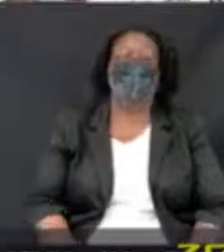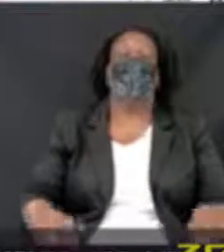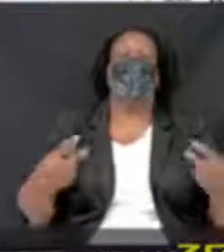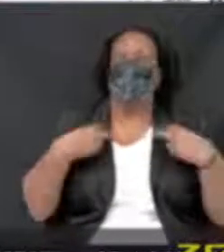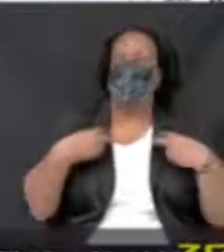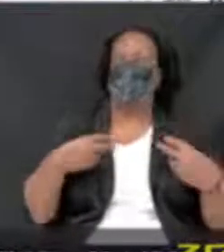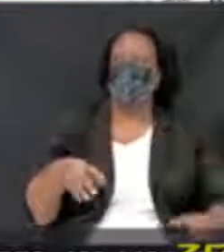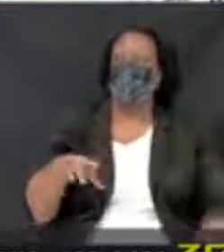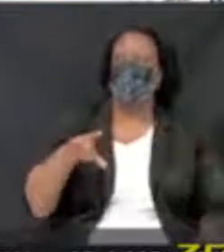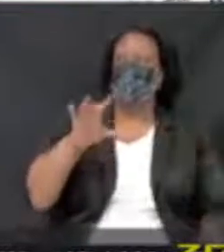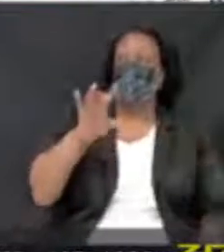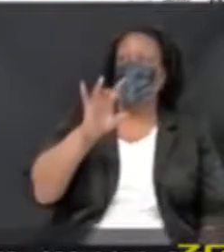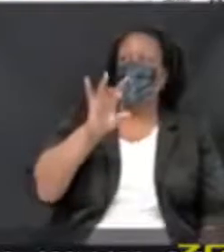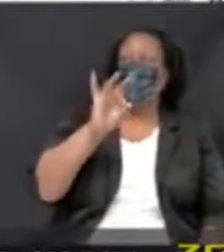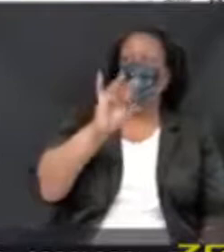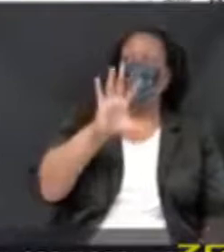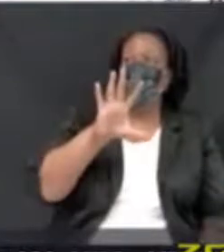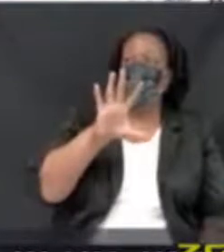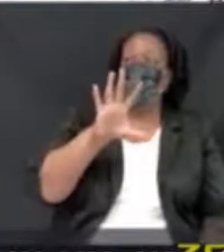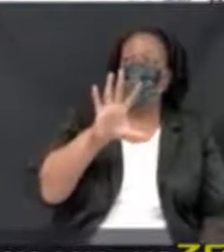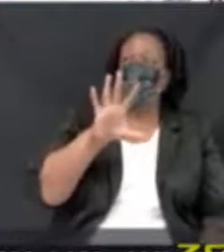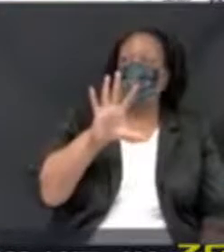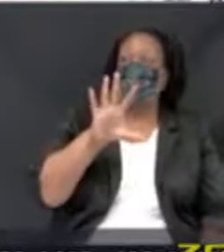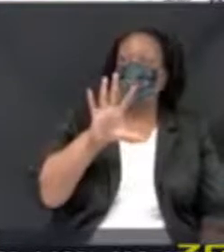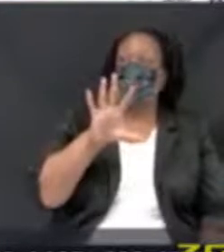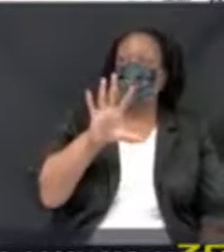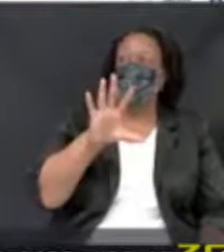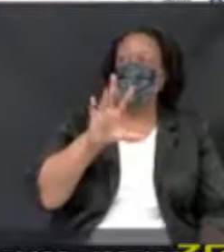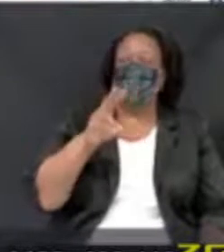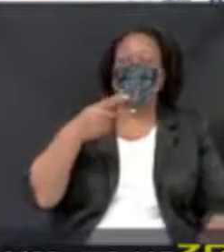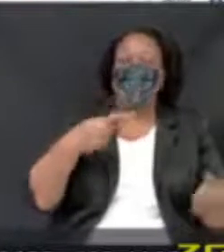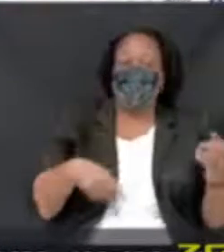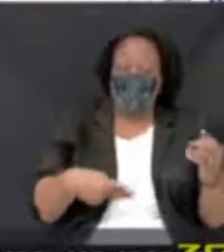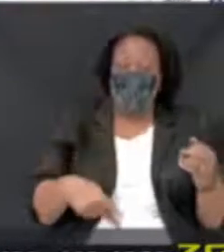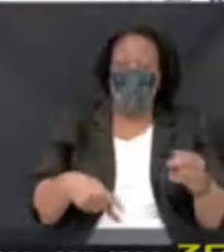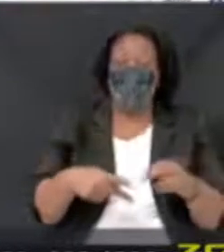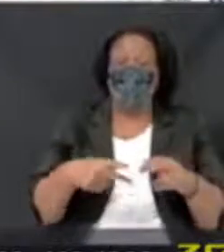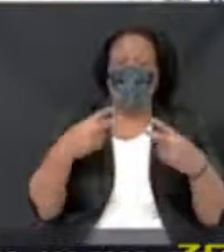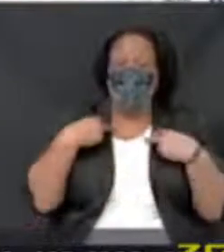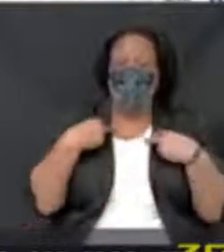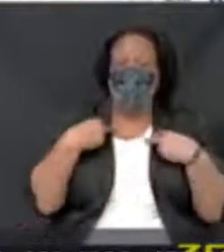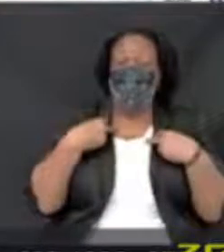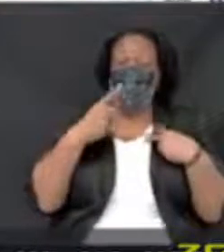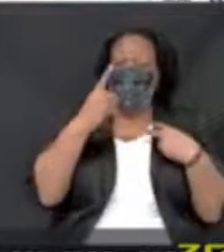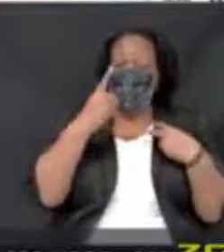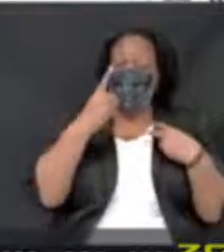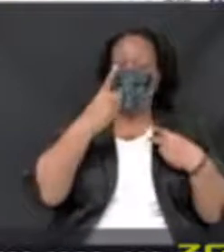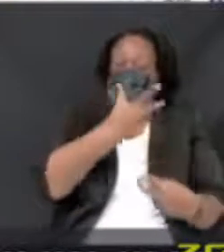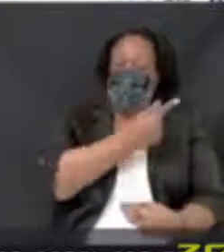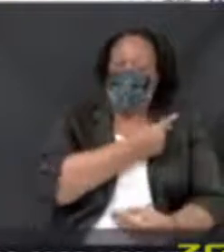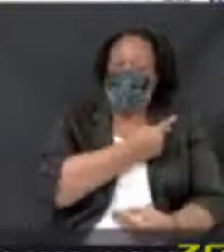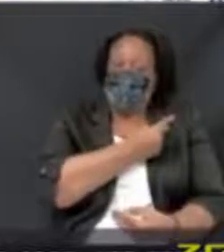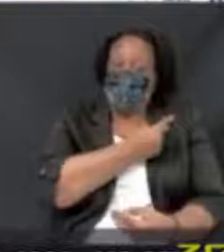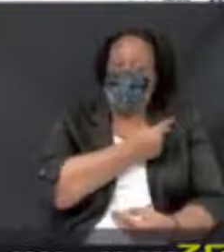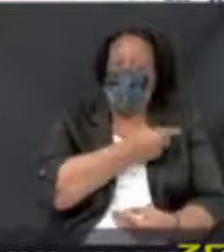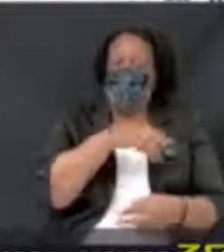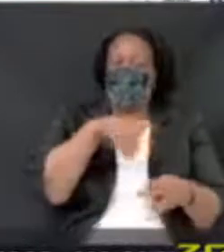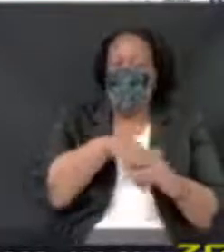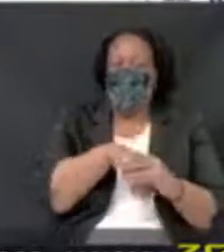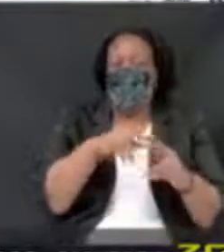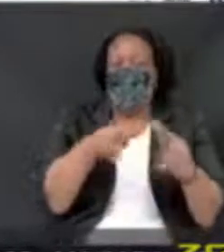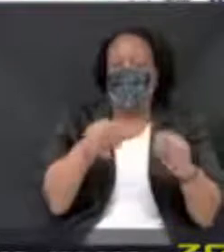whereas it's just 67.8% of persons in Nevis with one shot. And so despite the fact that we could